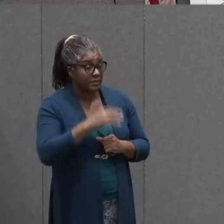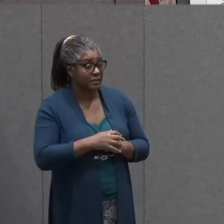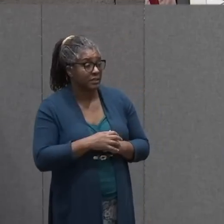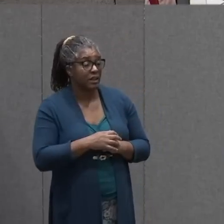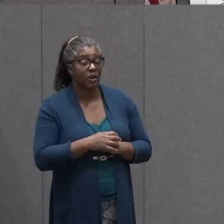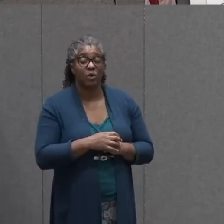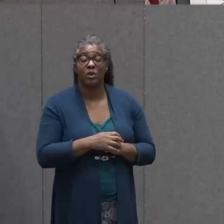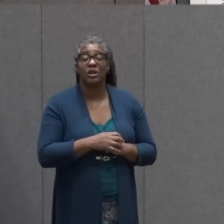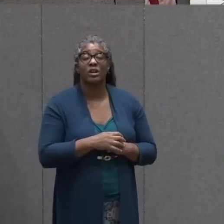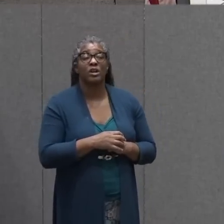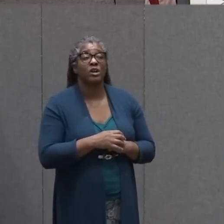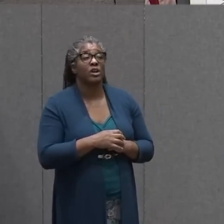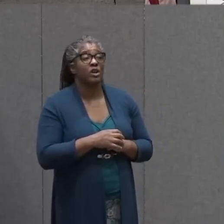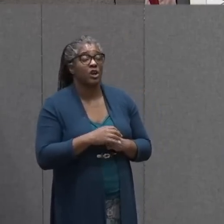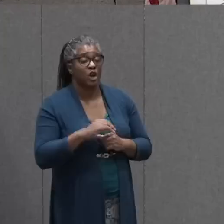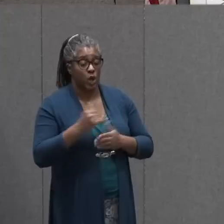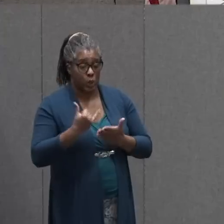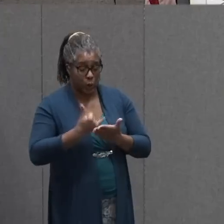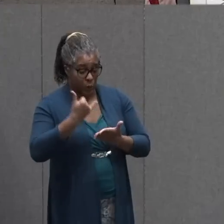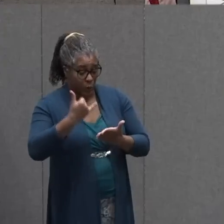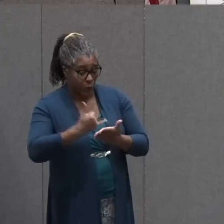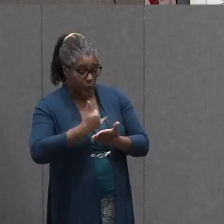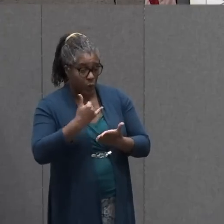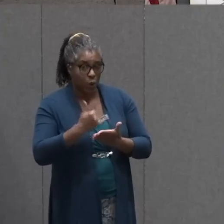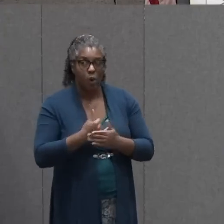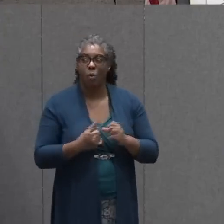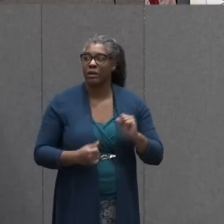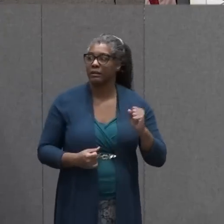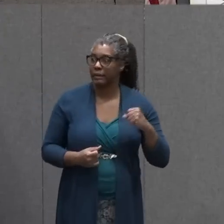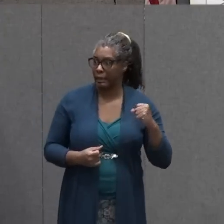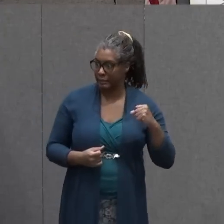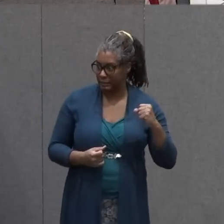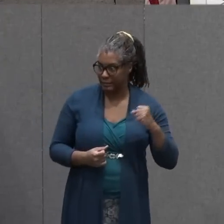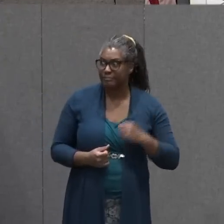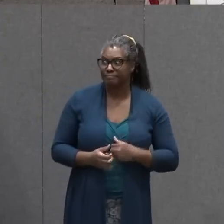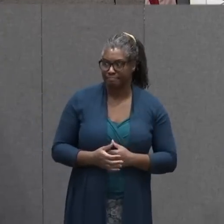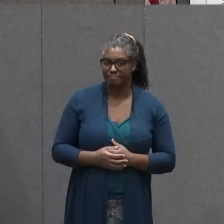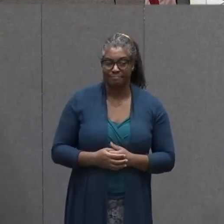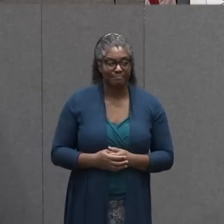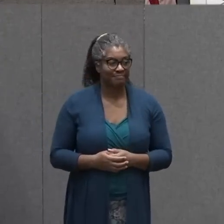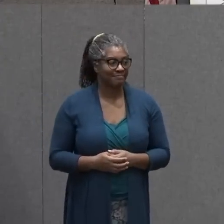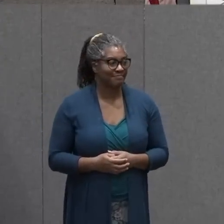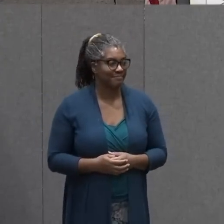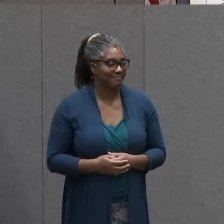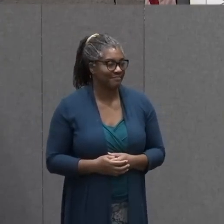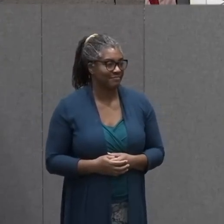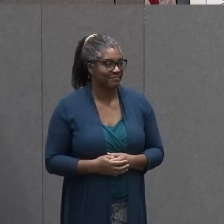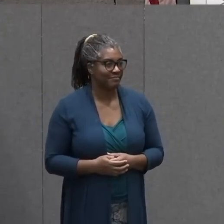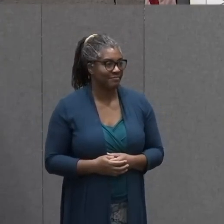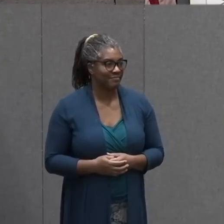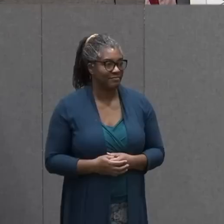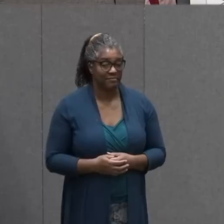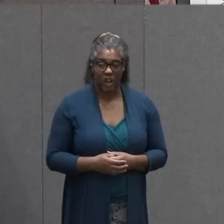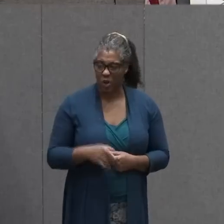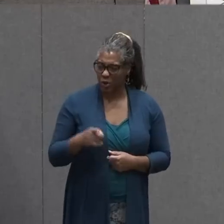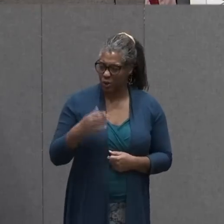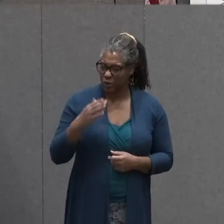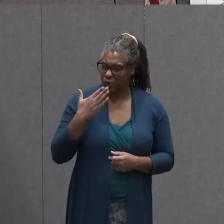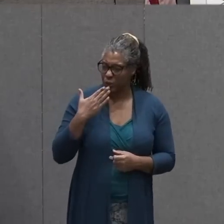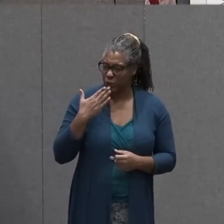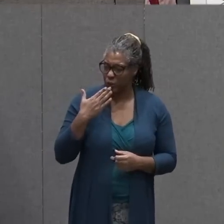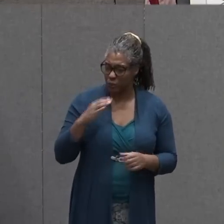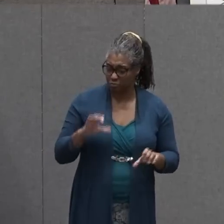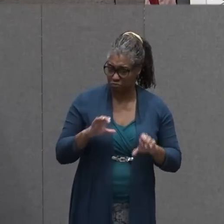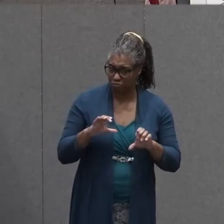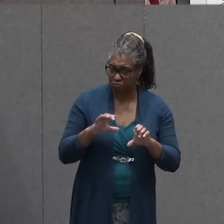Ooh. Yogurt. Yes. You're doing so well. So this is making